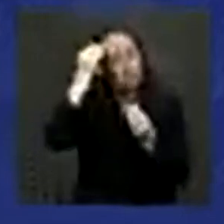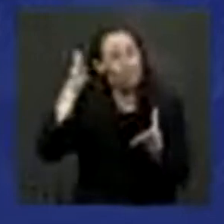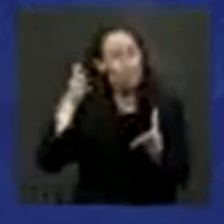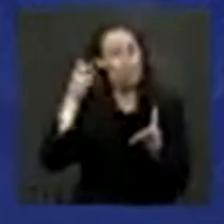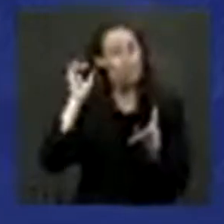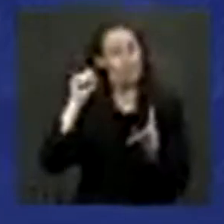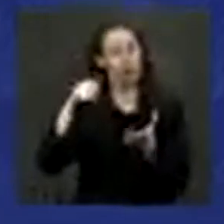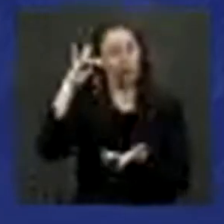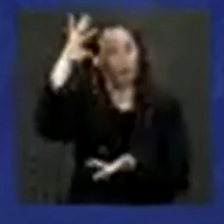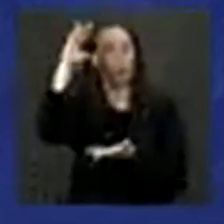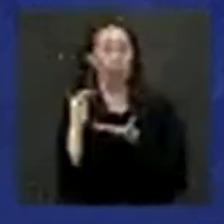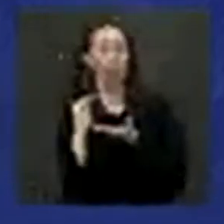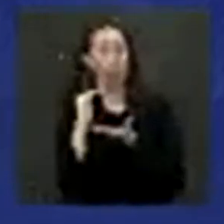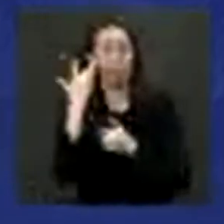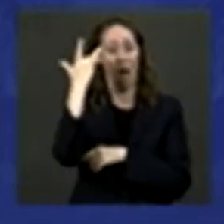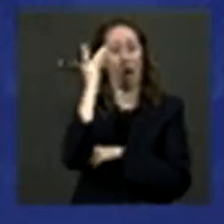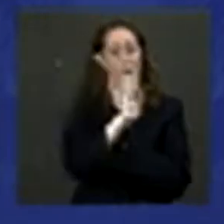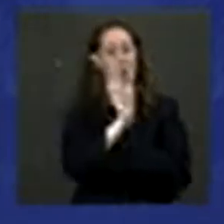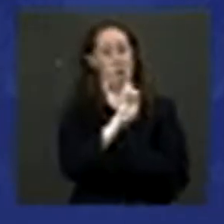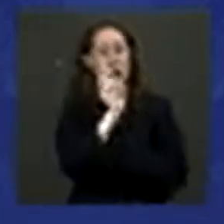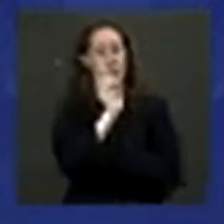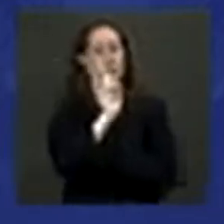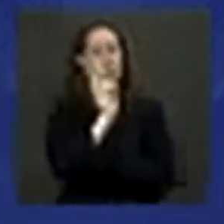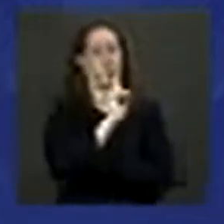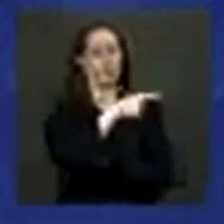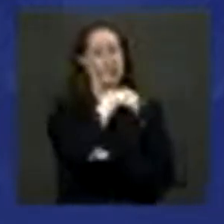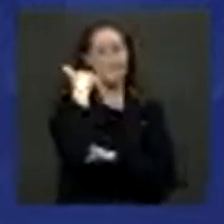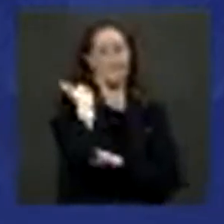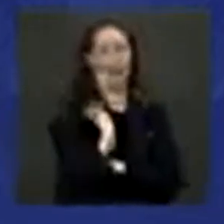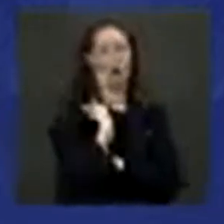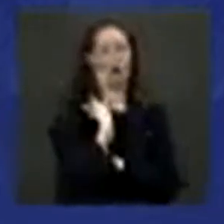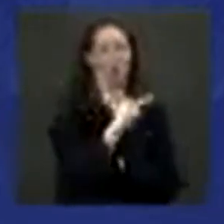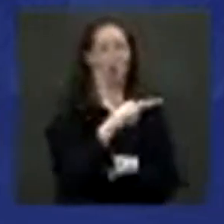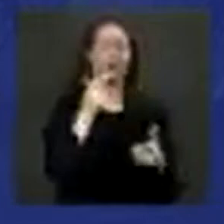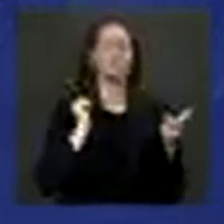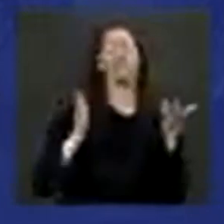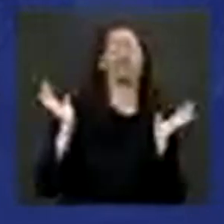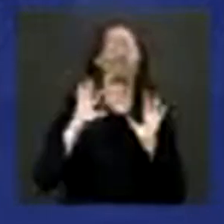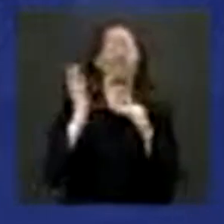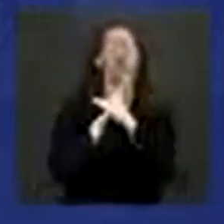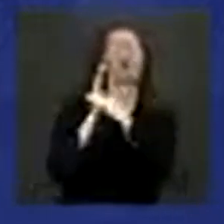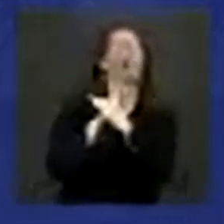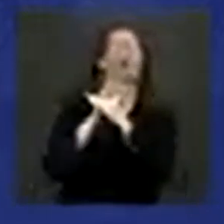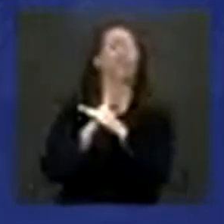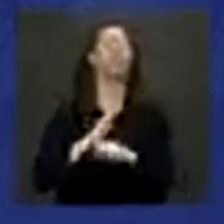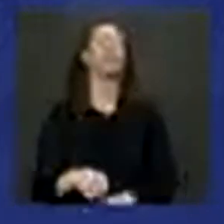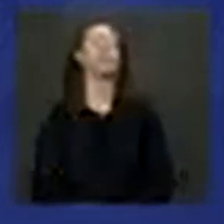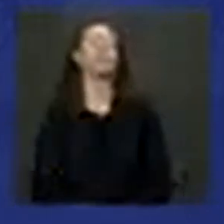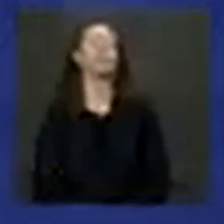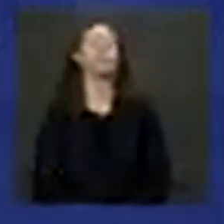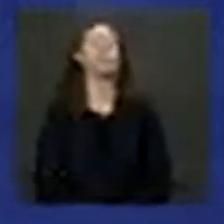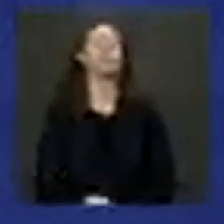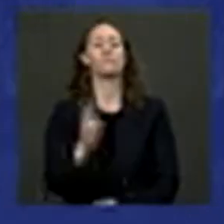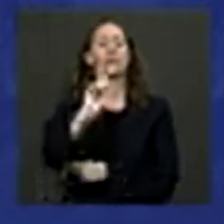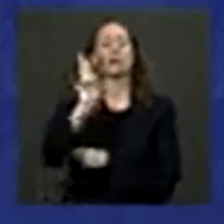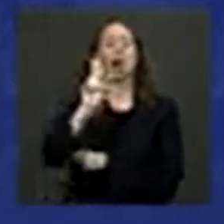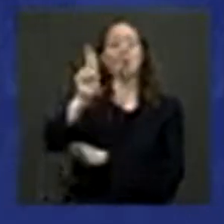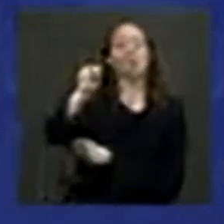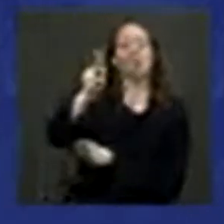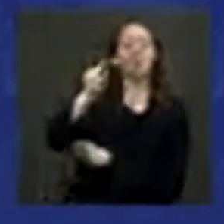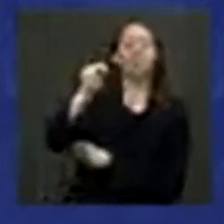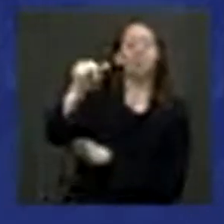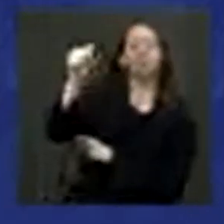Republican stunt. It's as simple as that. Republicans say they will not do their part to avoid this